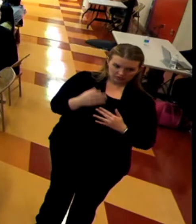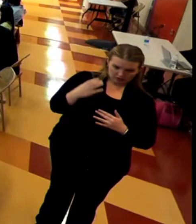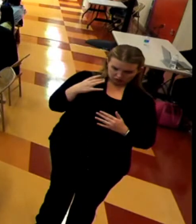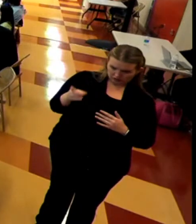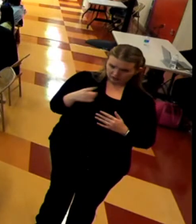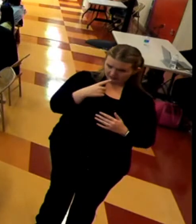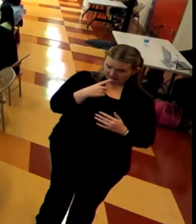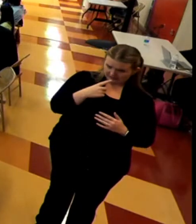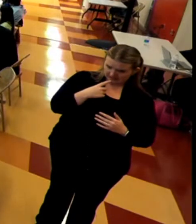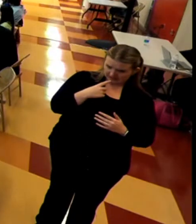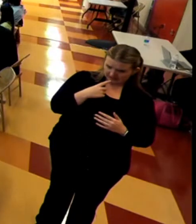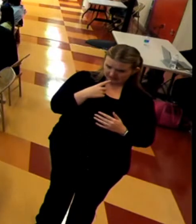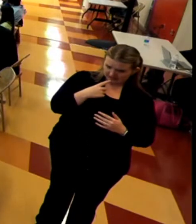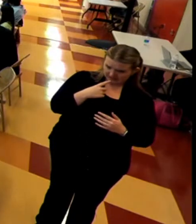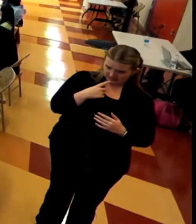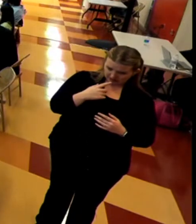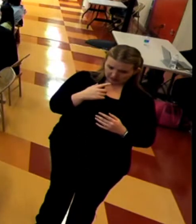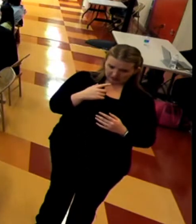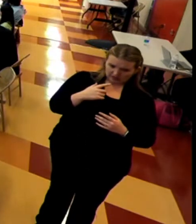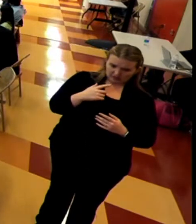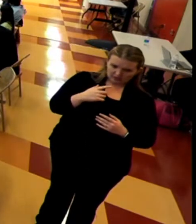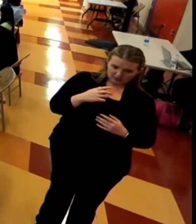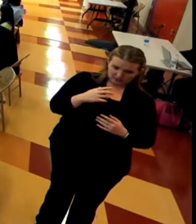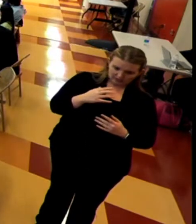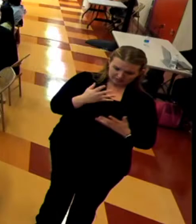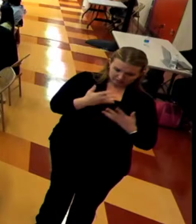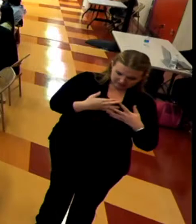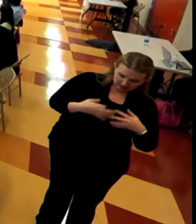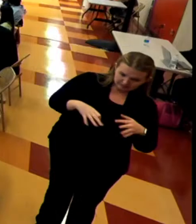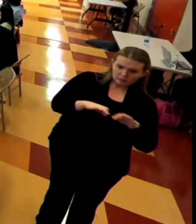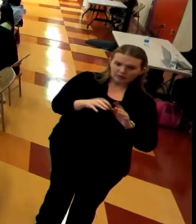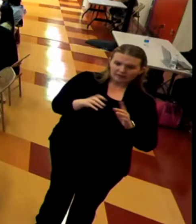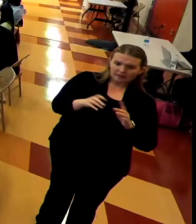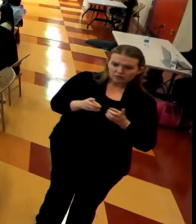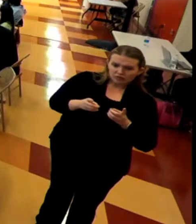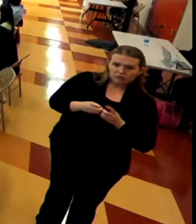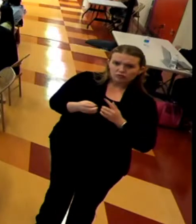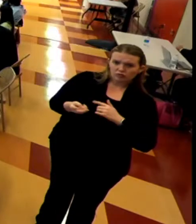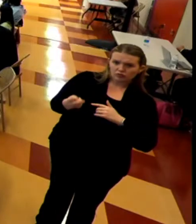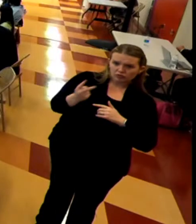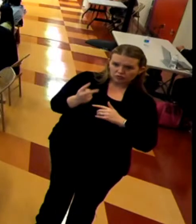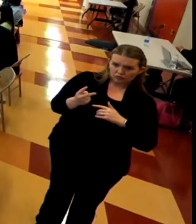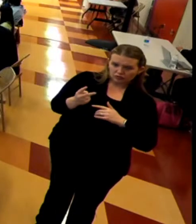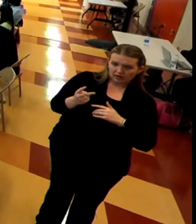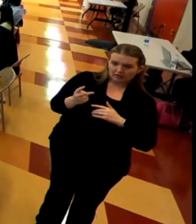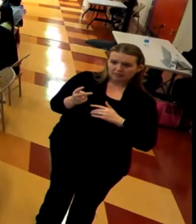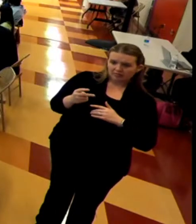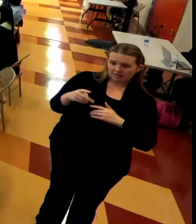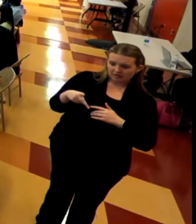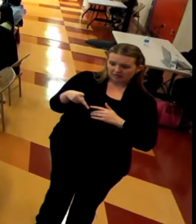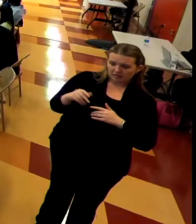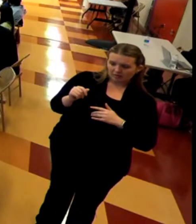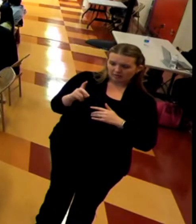that it was essential to D2, that the park's essential to D2. Could you elaborate on that a